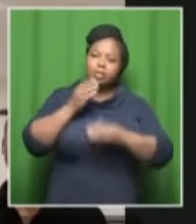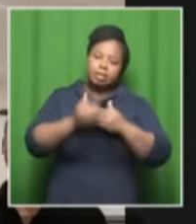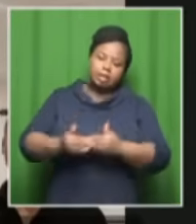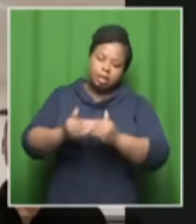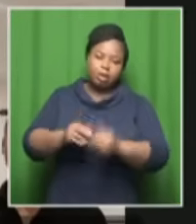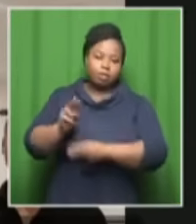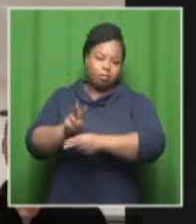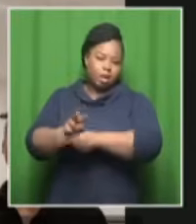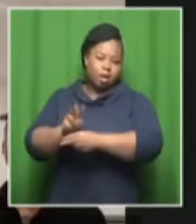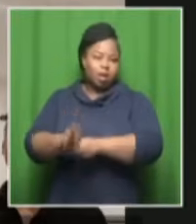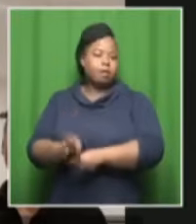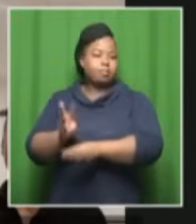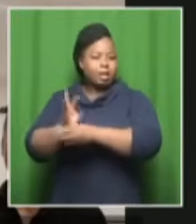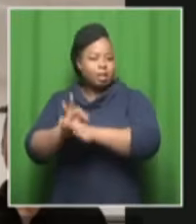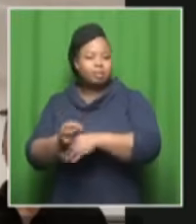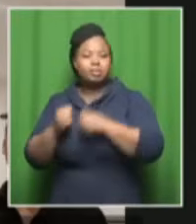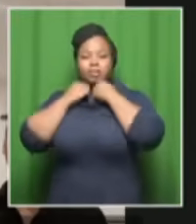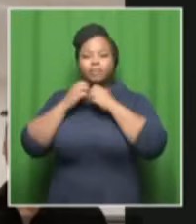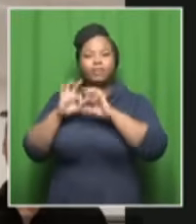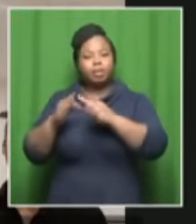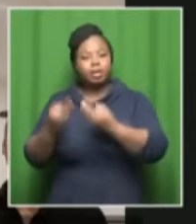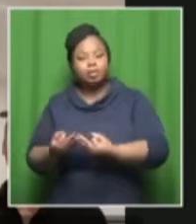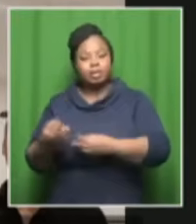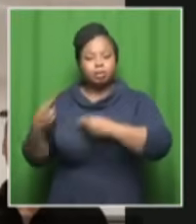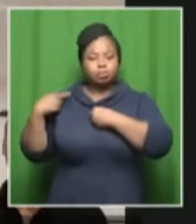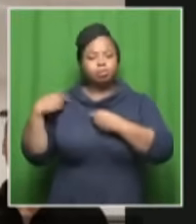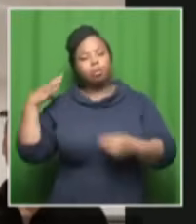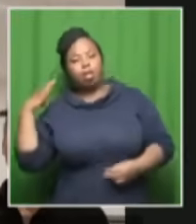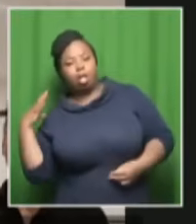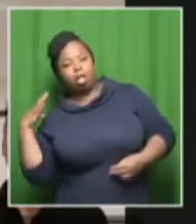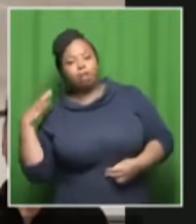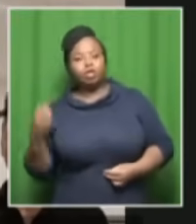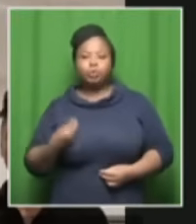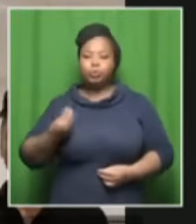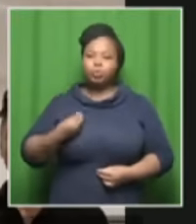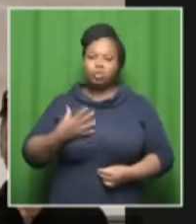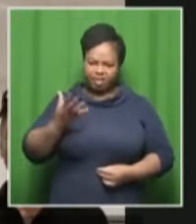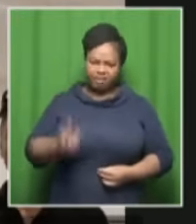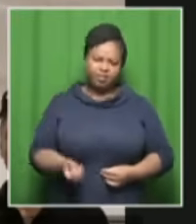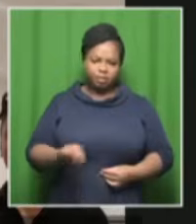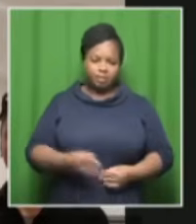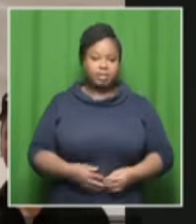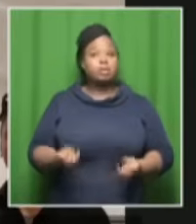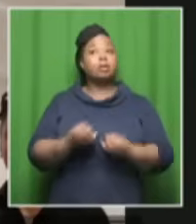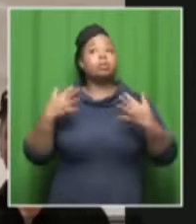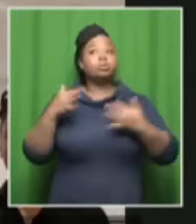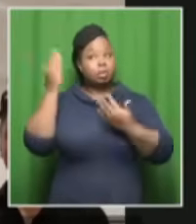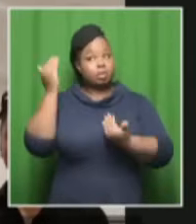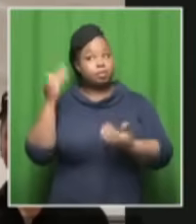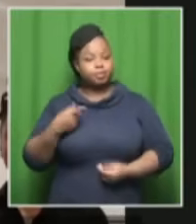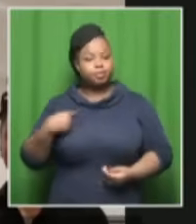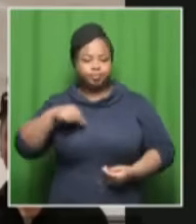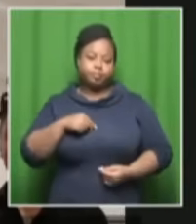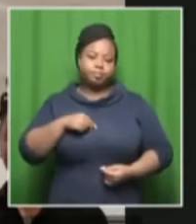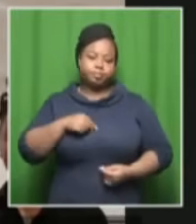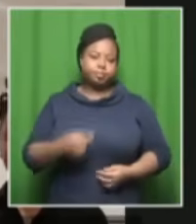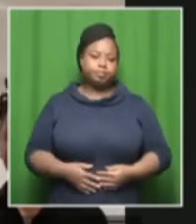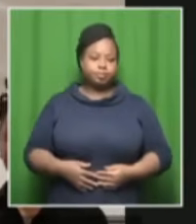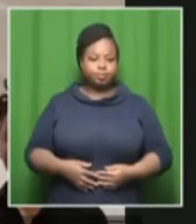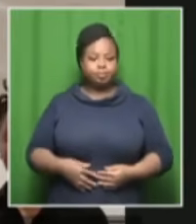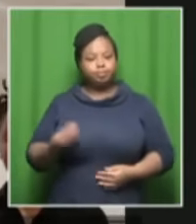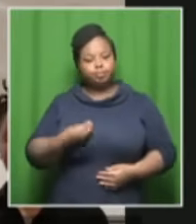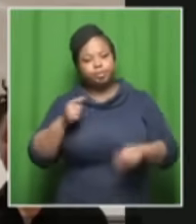and your families. And there's just a lot of responsibility, I think, that sits on young people, and a big expectation for us. As we are,